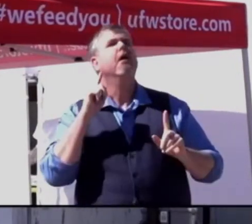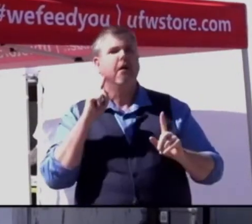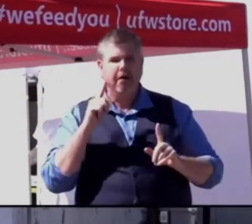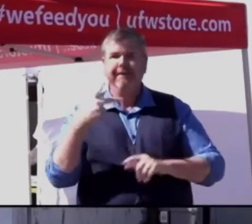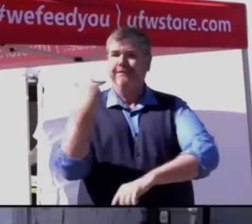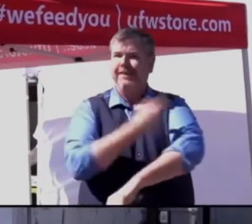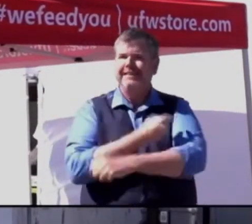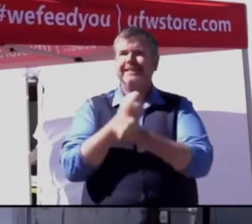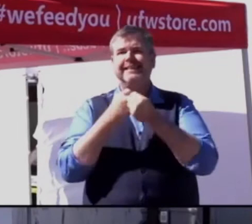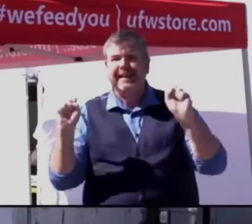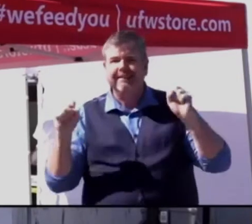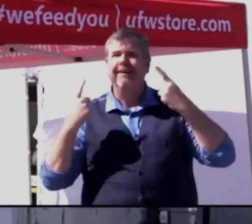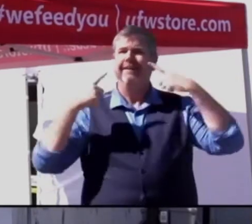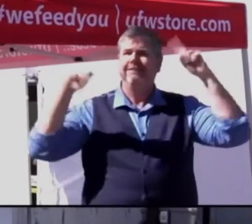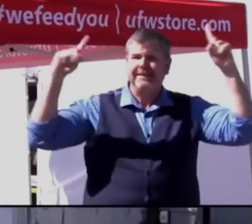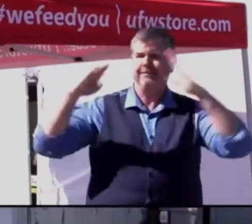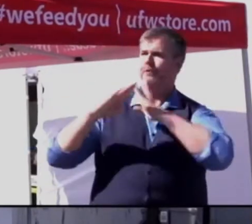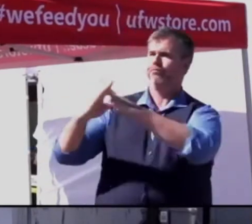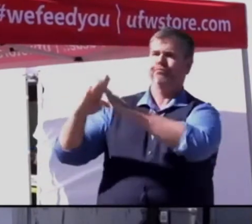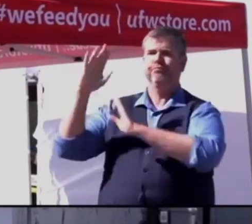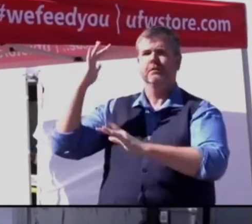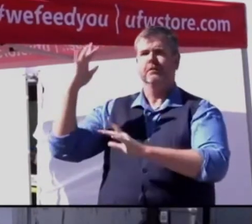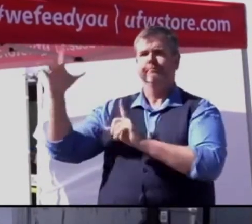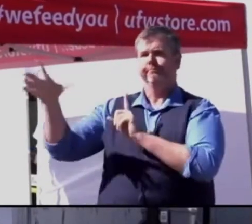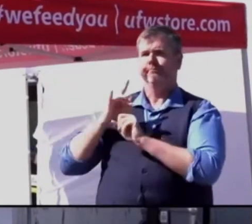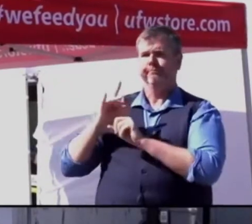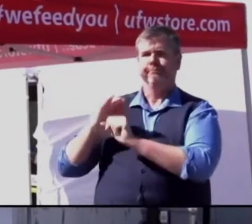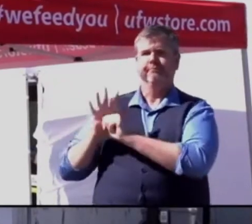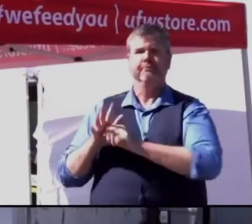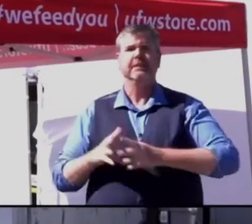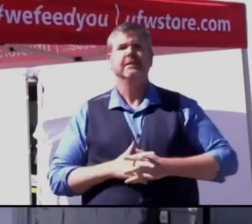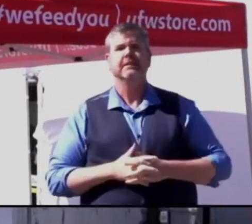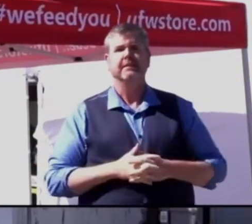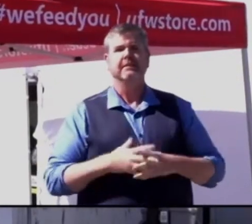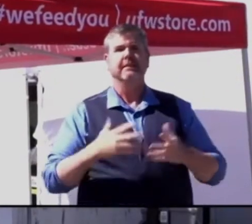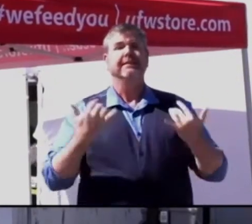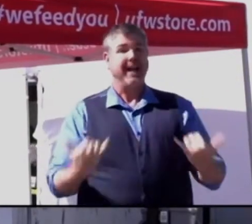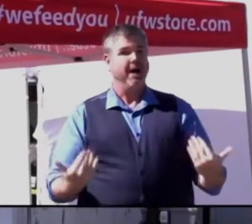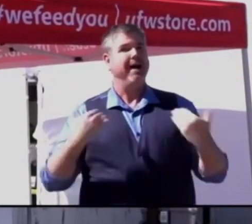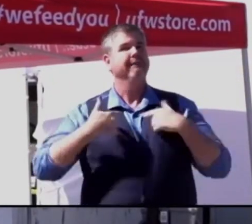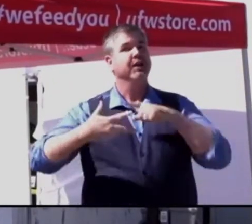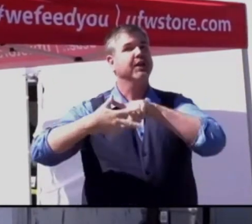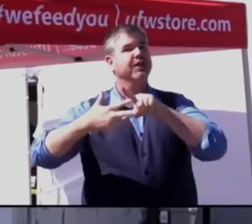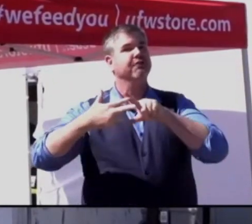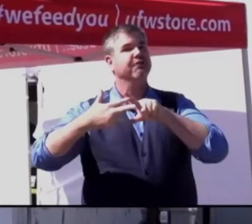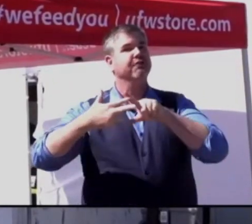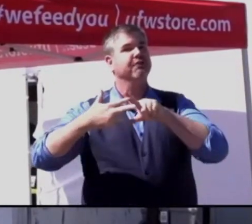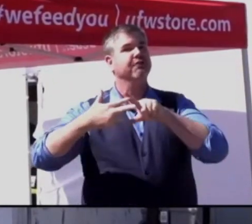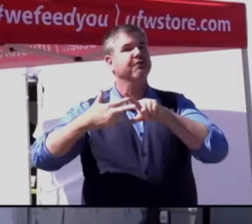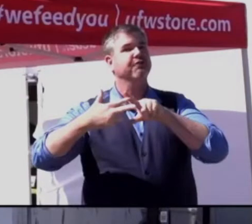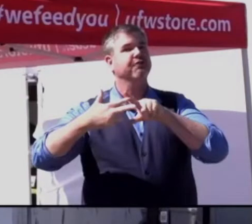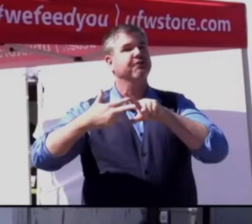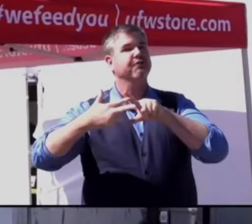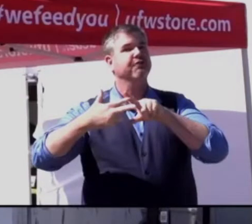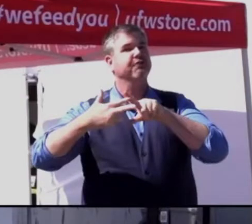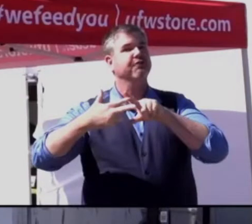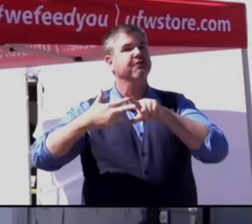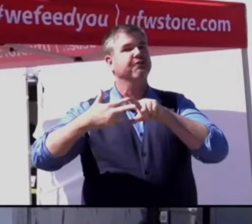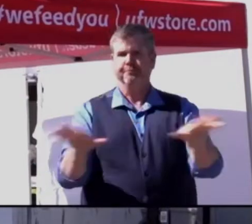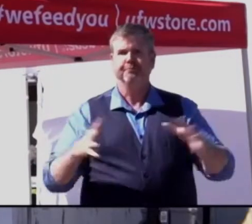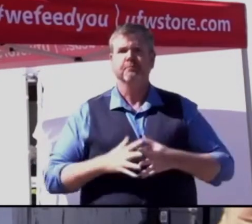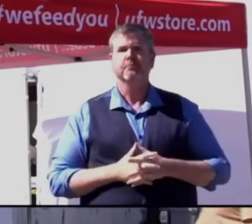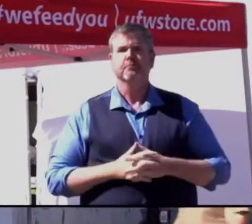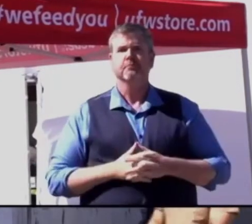we now have 3 of them. They give us hope. I want to